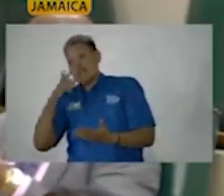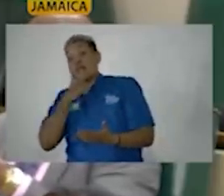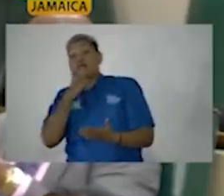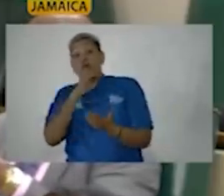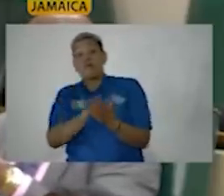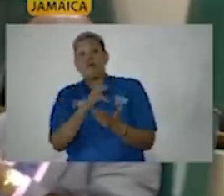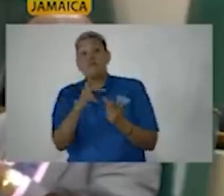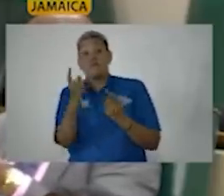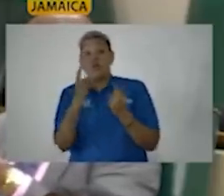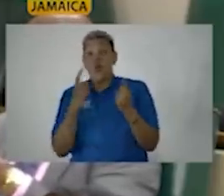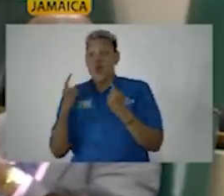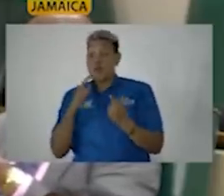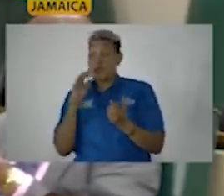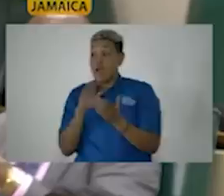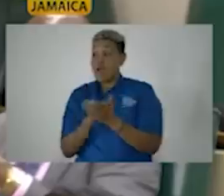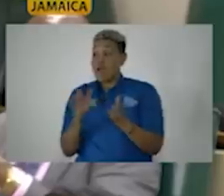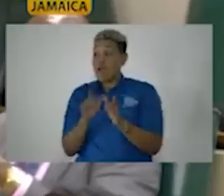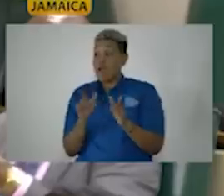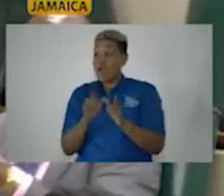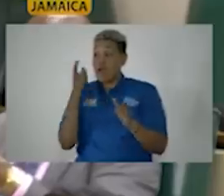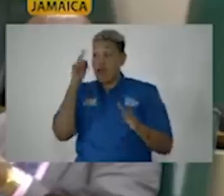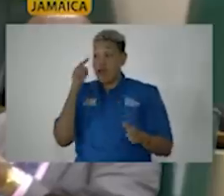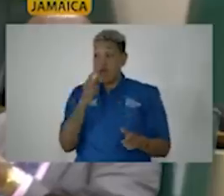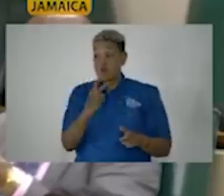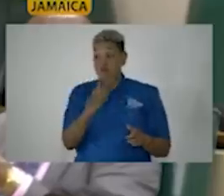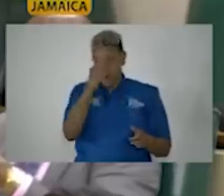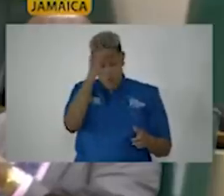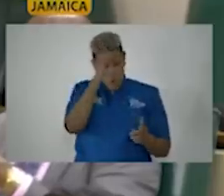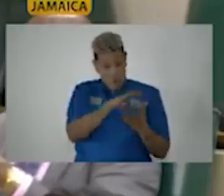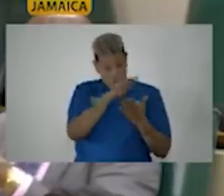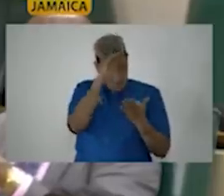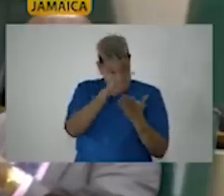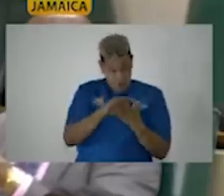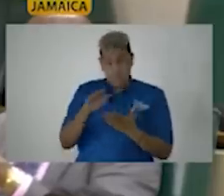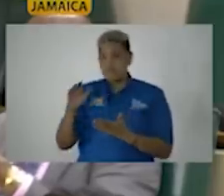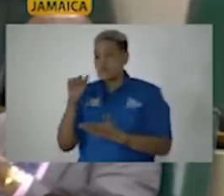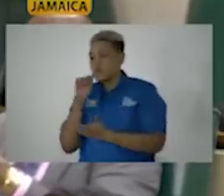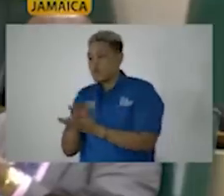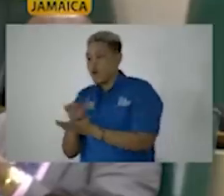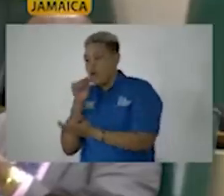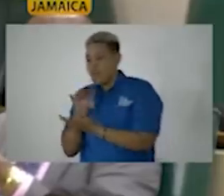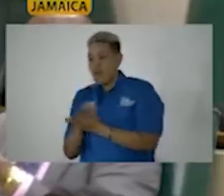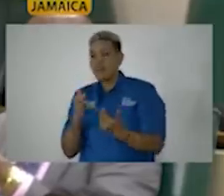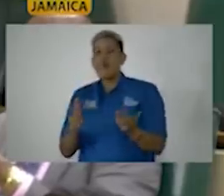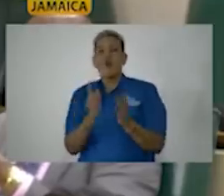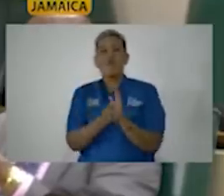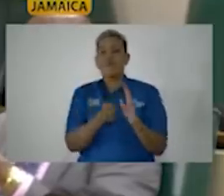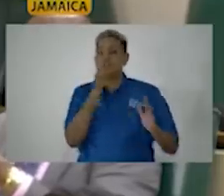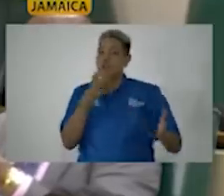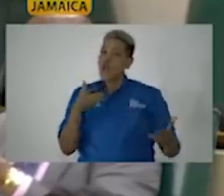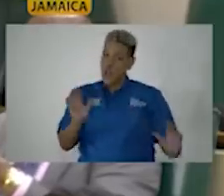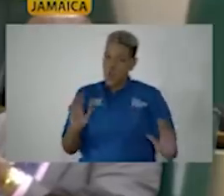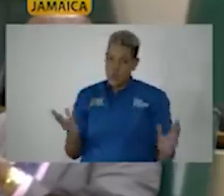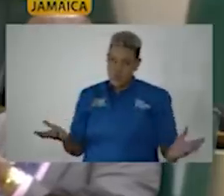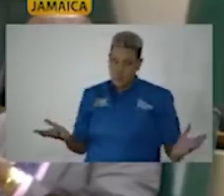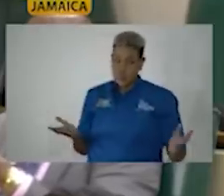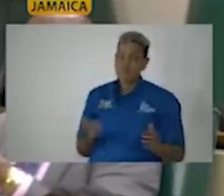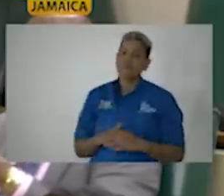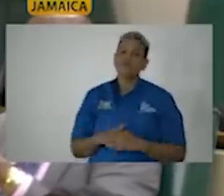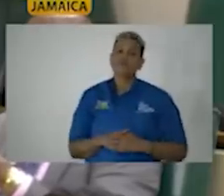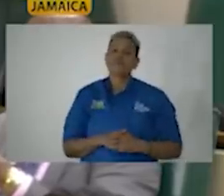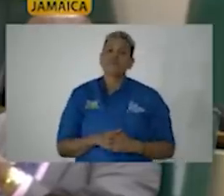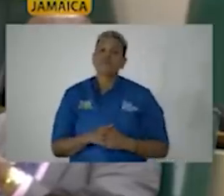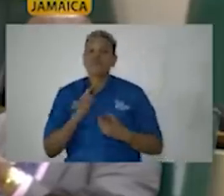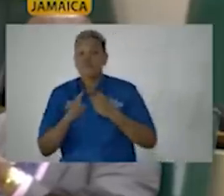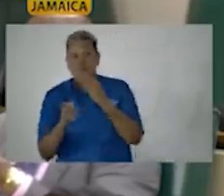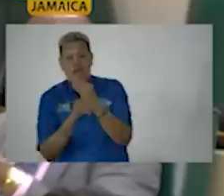been coming asking us for marriage license for two same-sex. This is, at the moment, is not permissible. Fine?